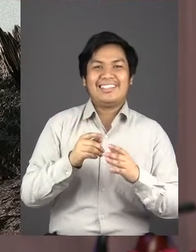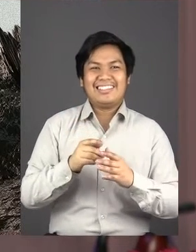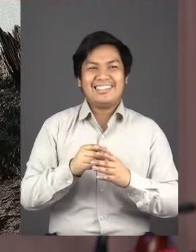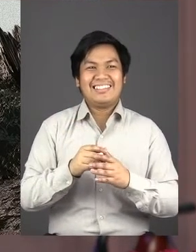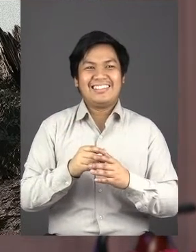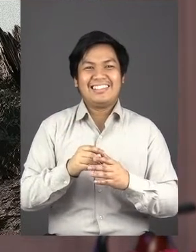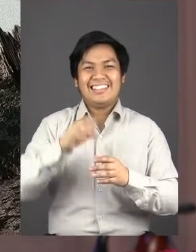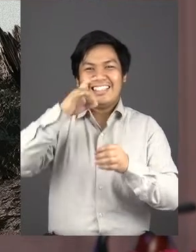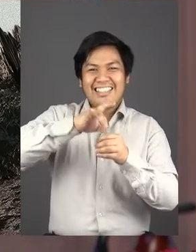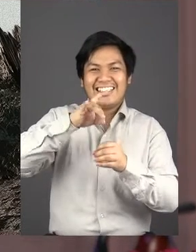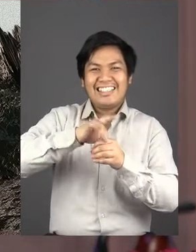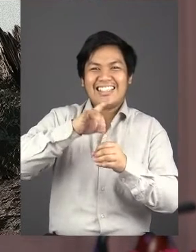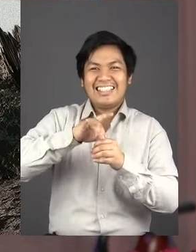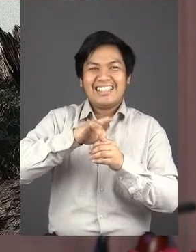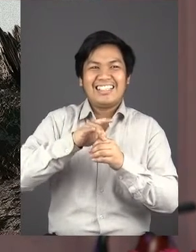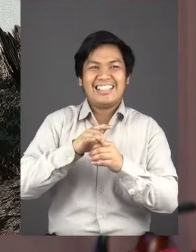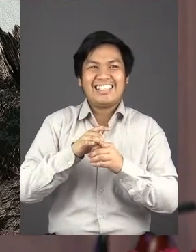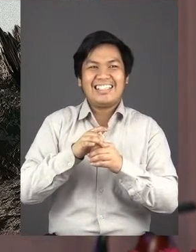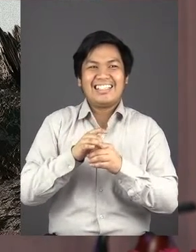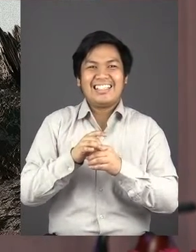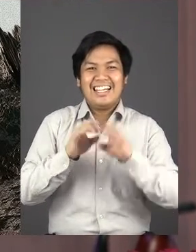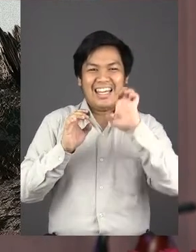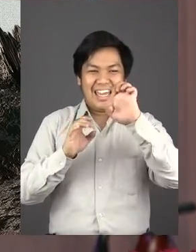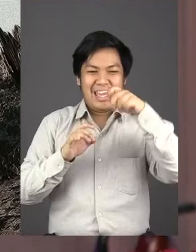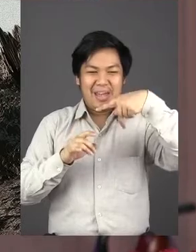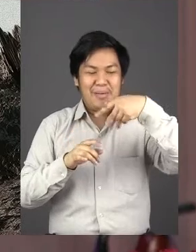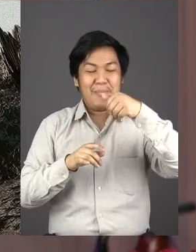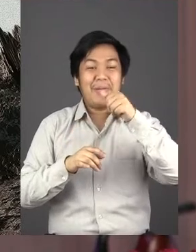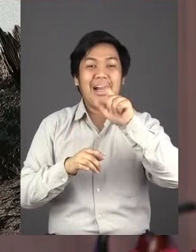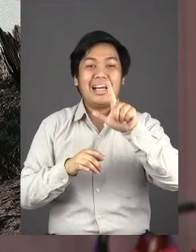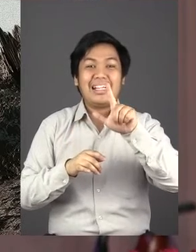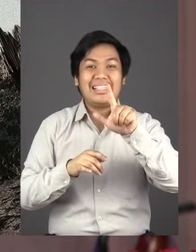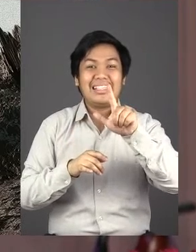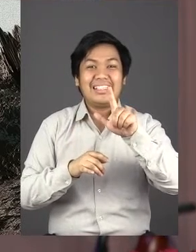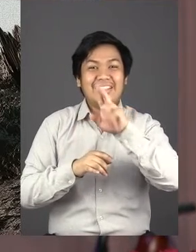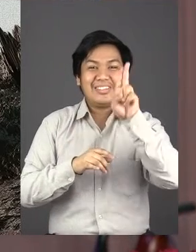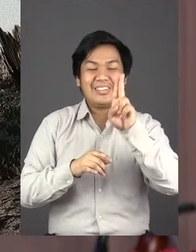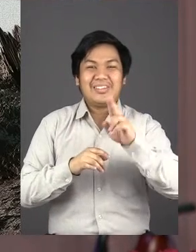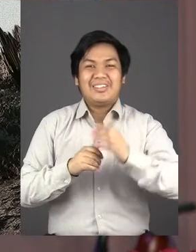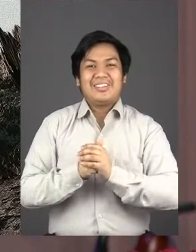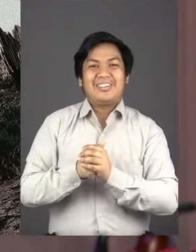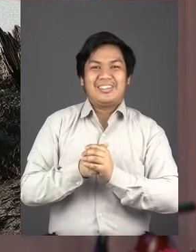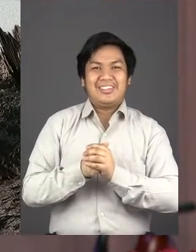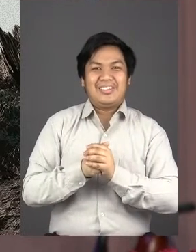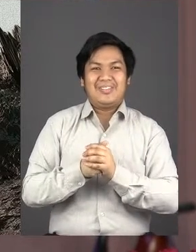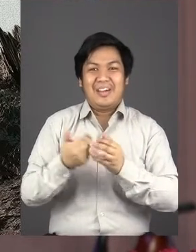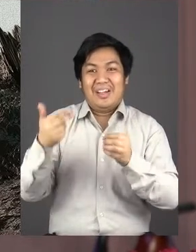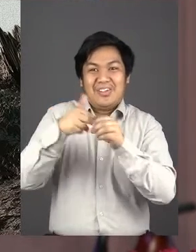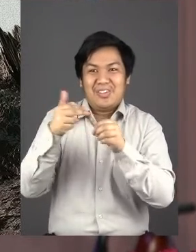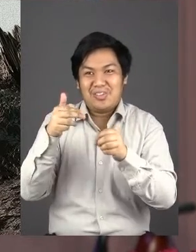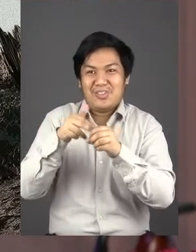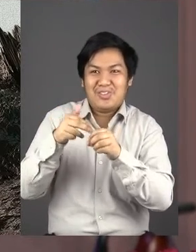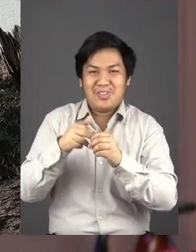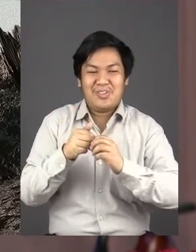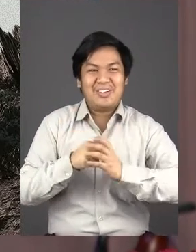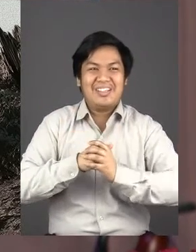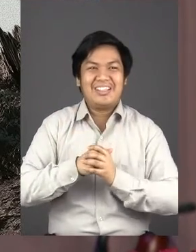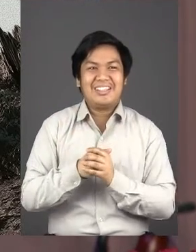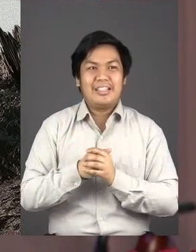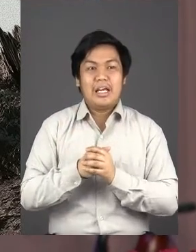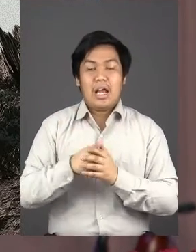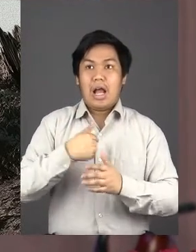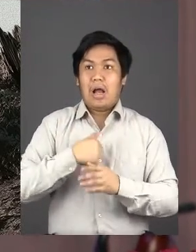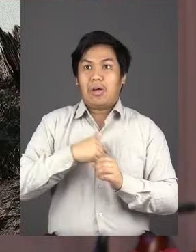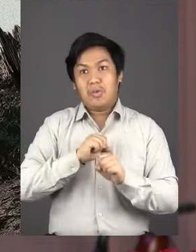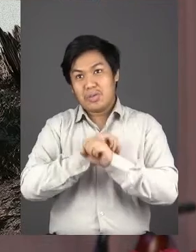Yung pagiging epal. Yan yata ang term na ginagamit natin ngayon. Kasi I am